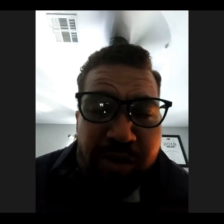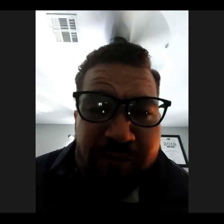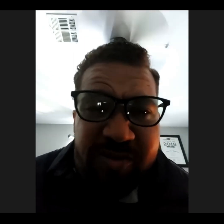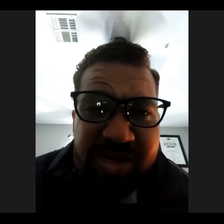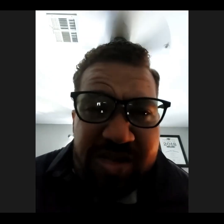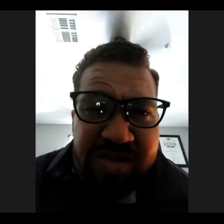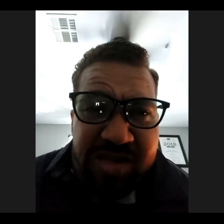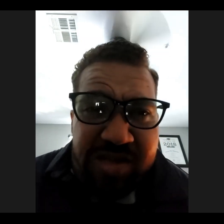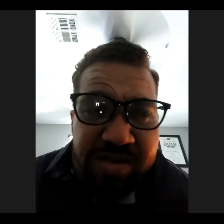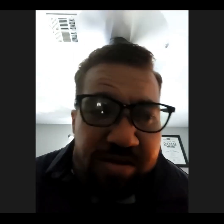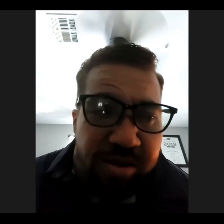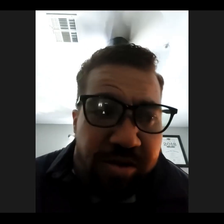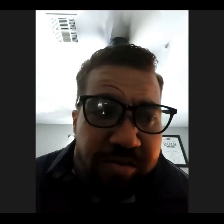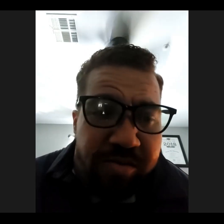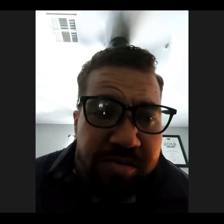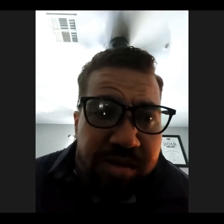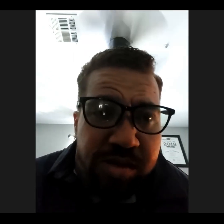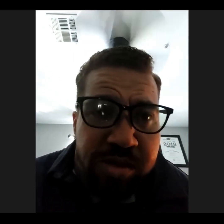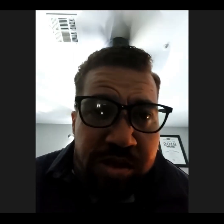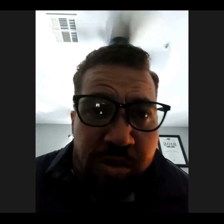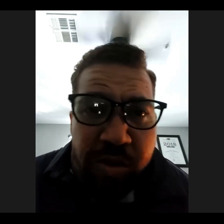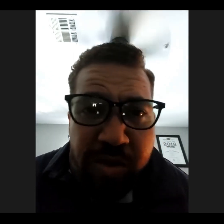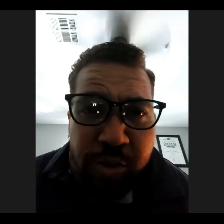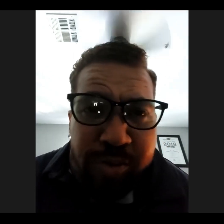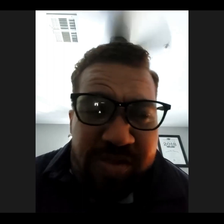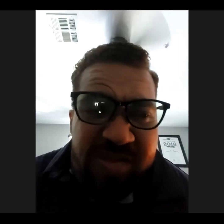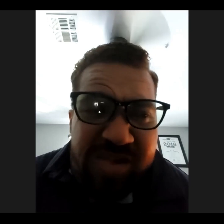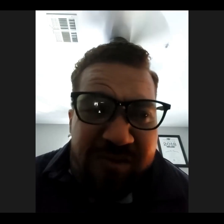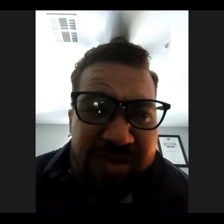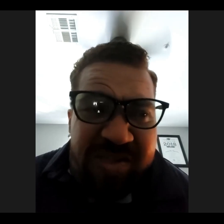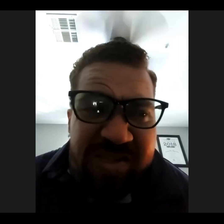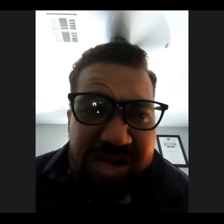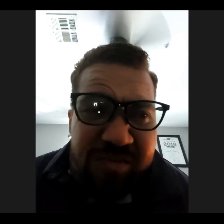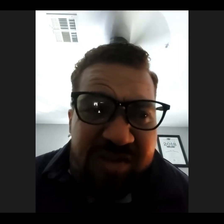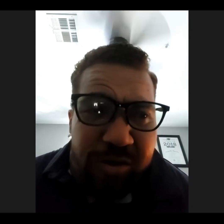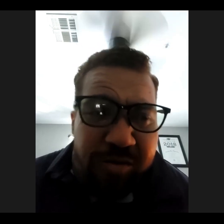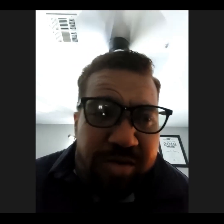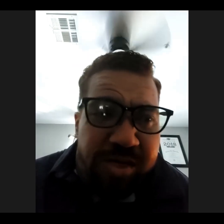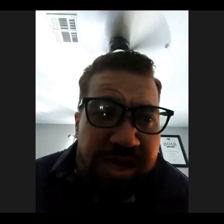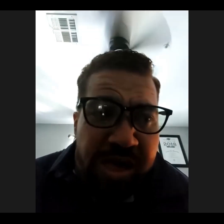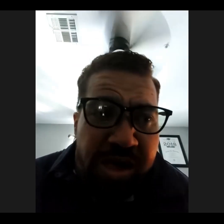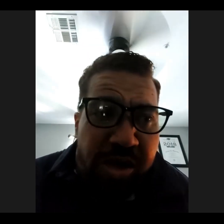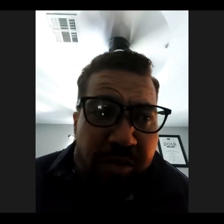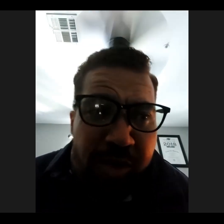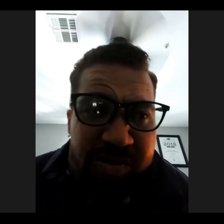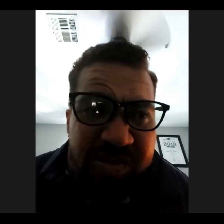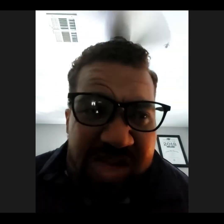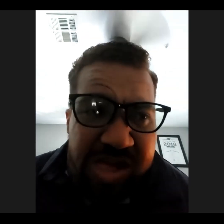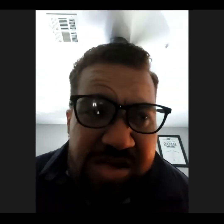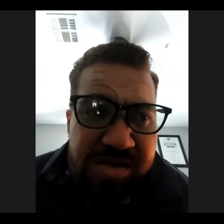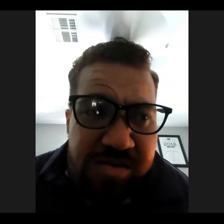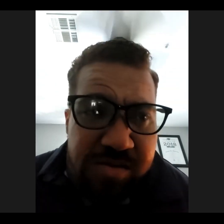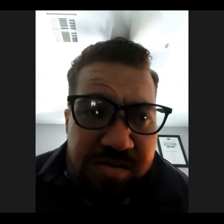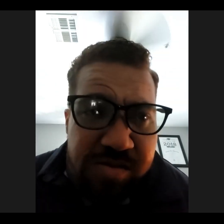my preferences and what I'm hoping to see for the team. So I would